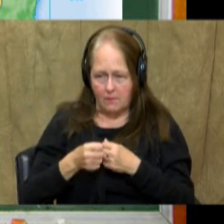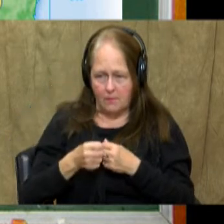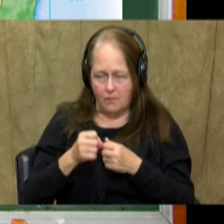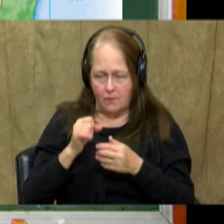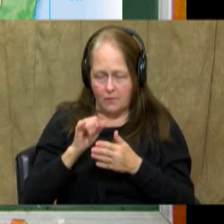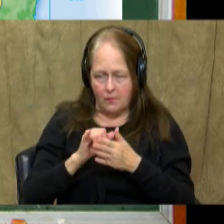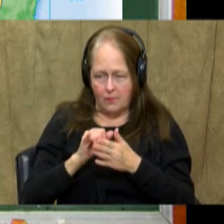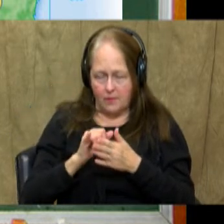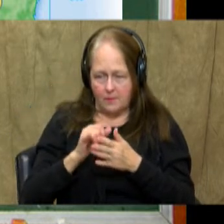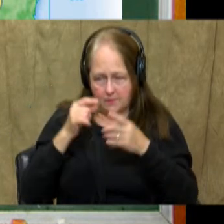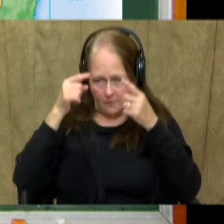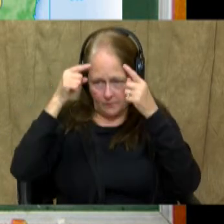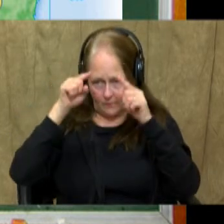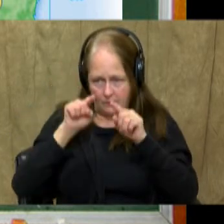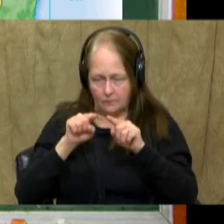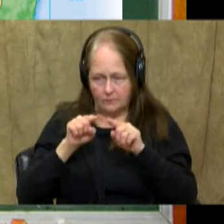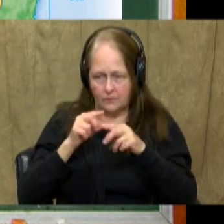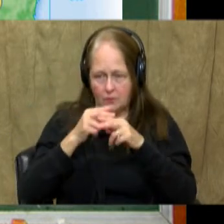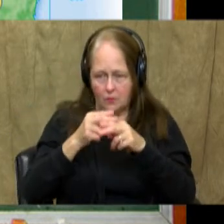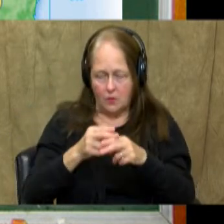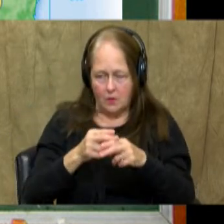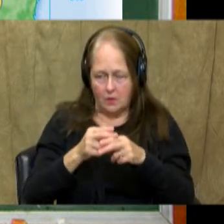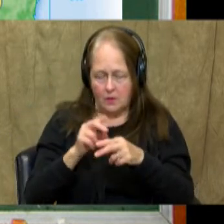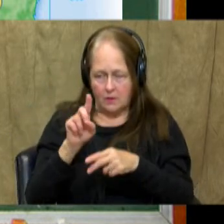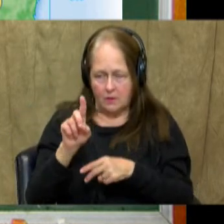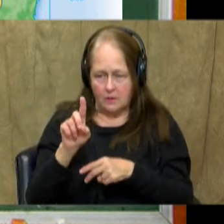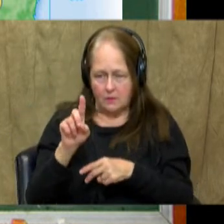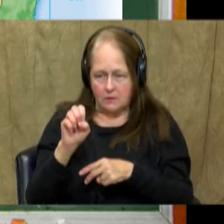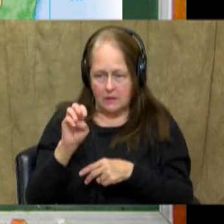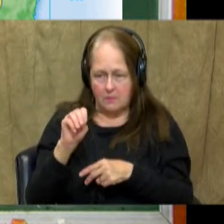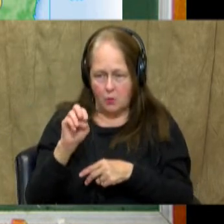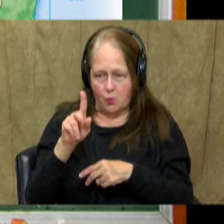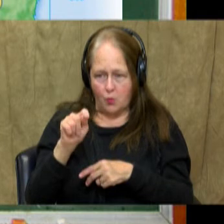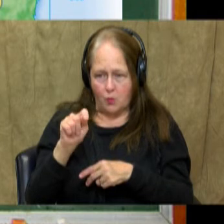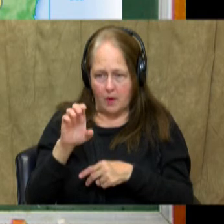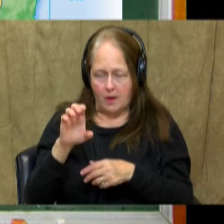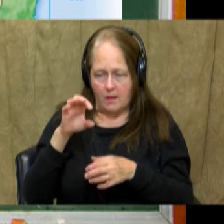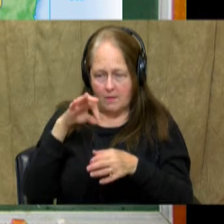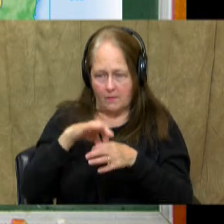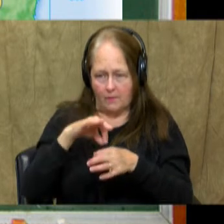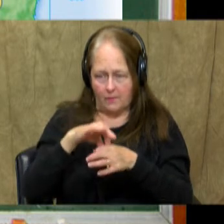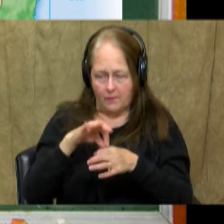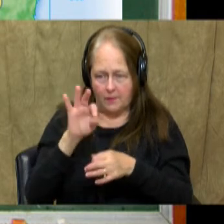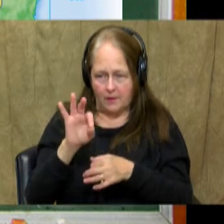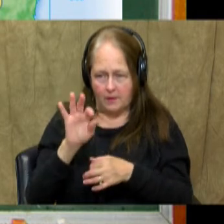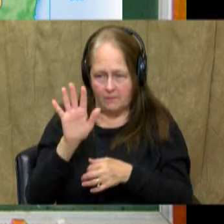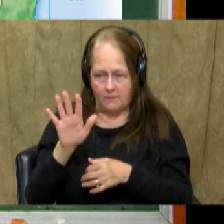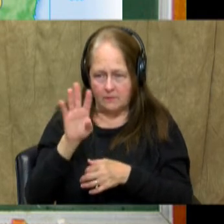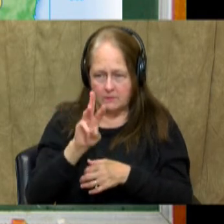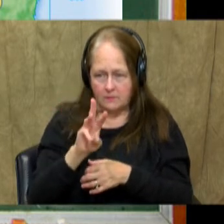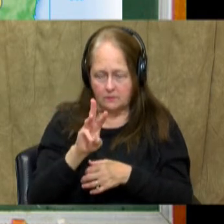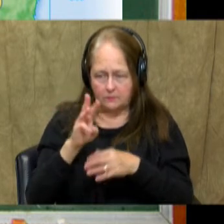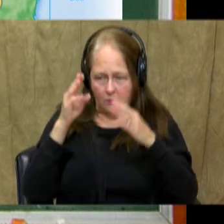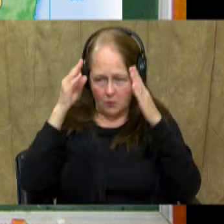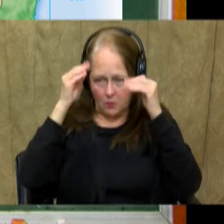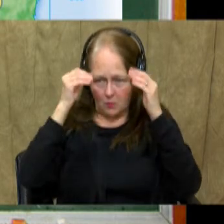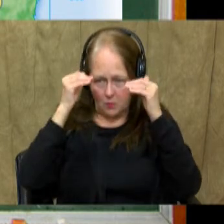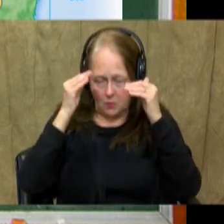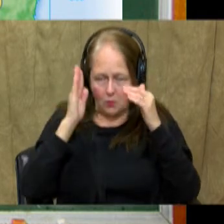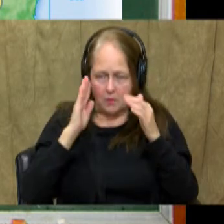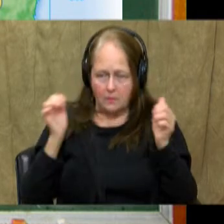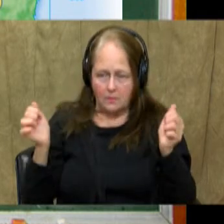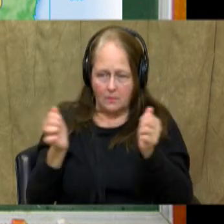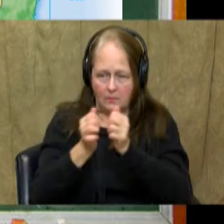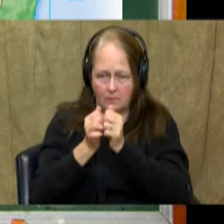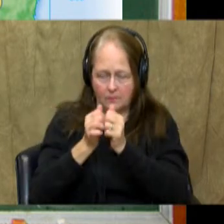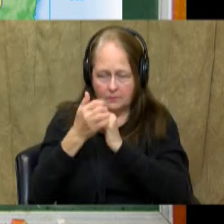The compromise called for democratic elections in July of 1956, and hopefully that would